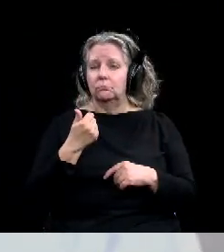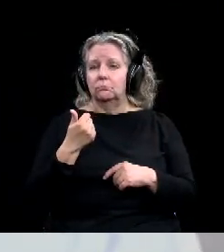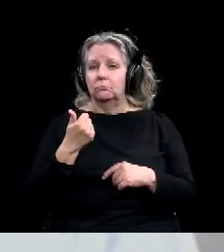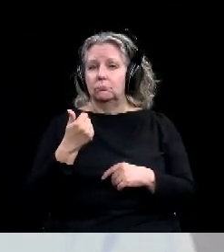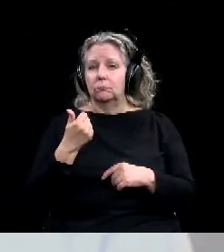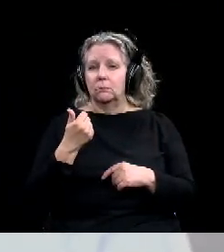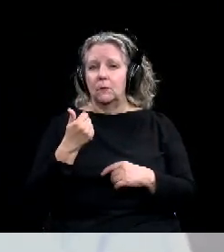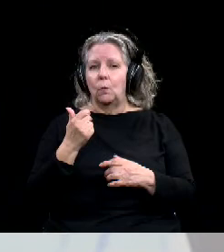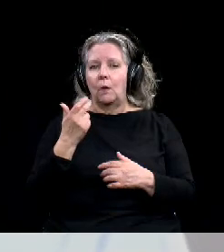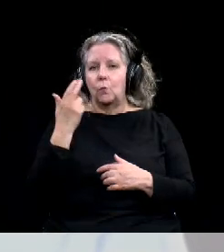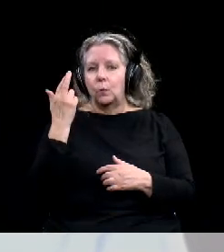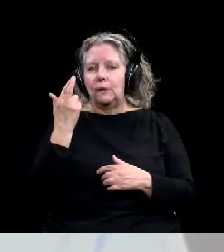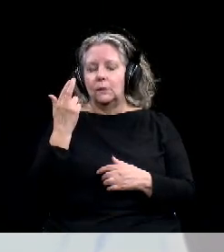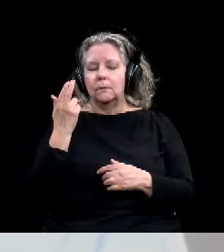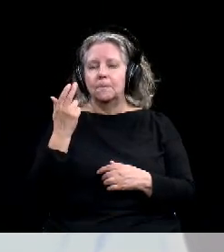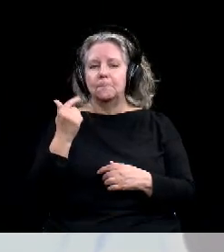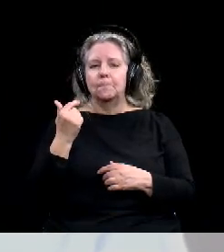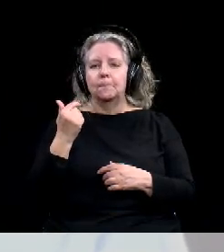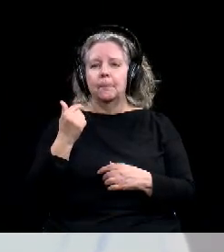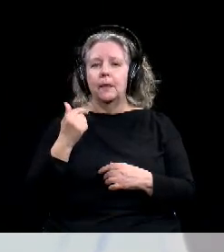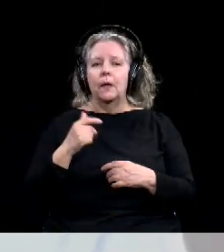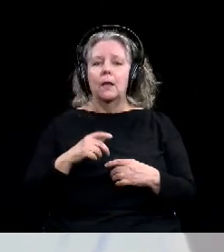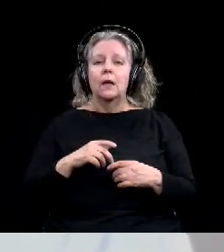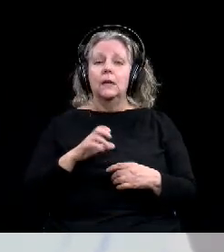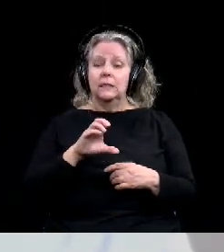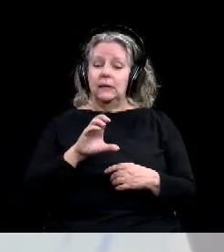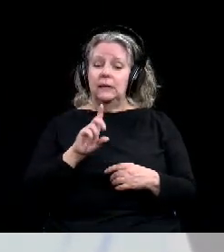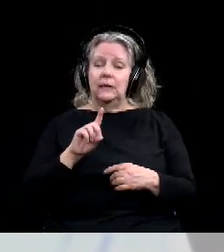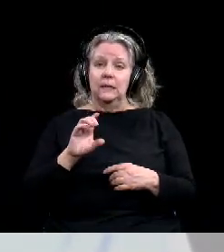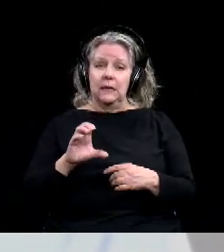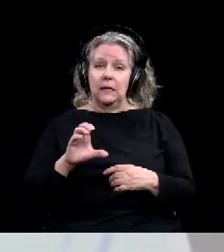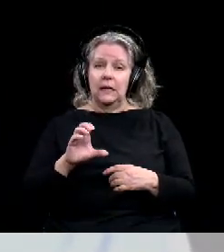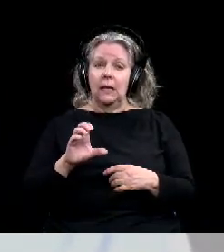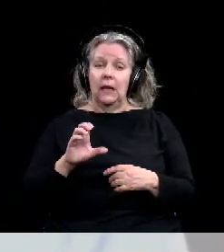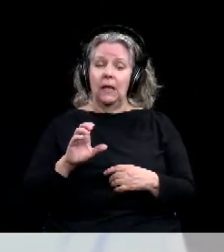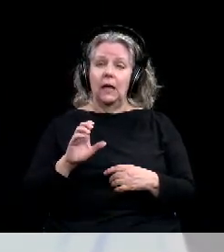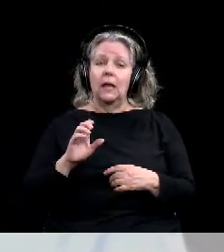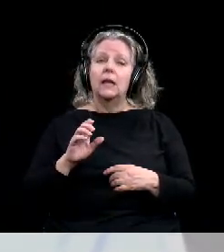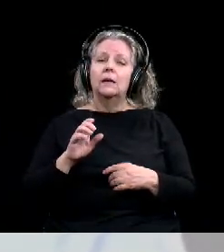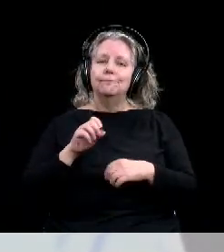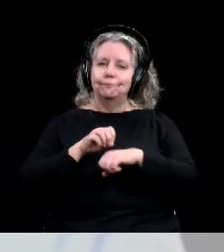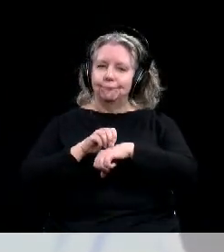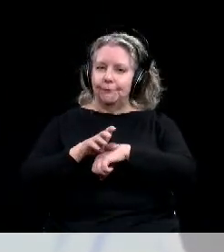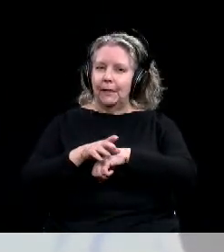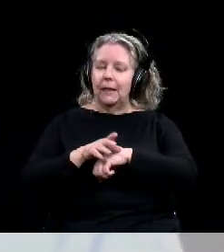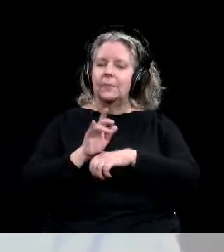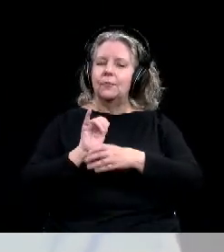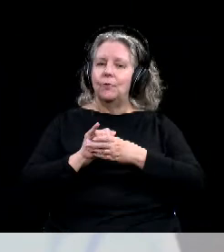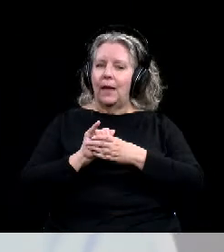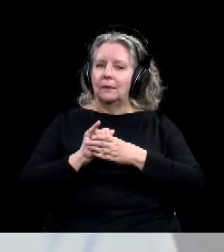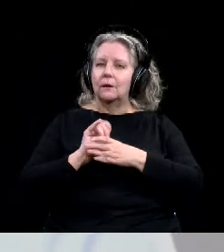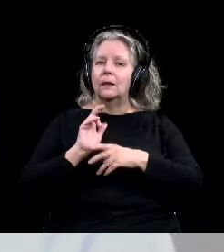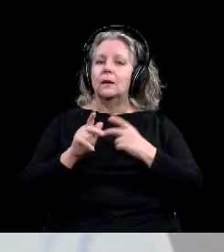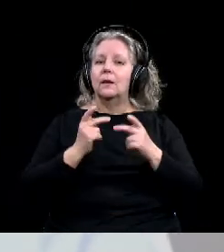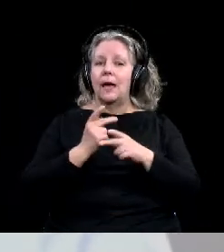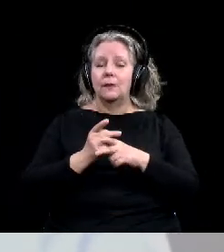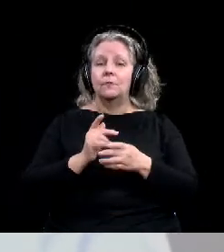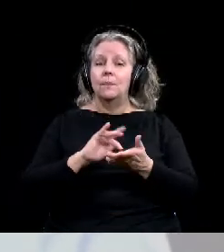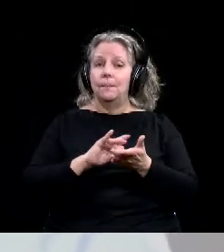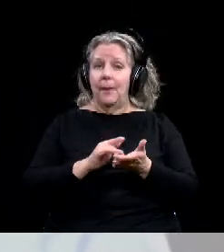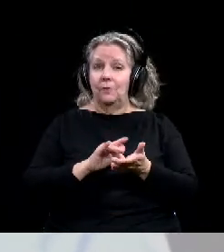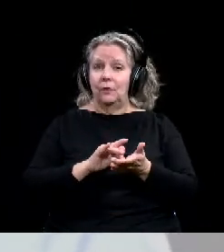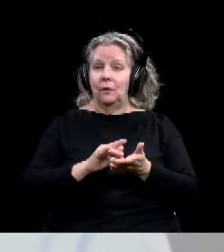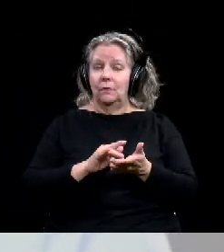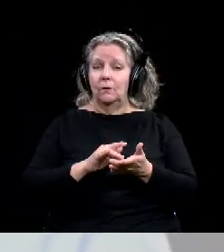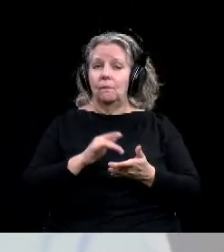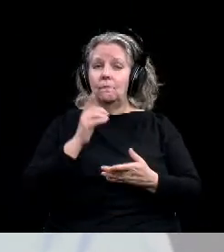CDC says that taking these medications in general, taking these medications to treat the side effects of